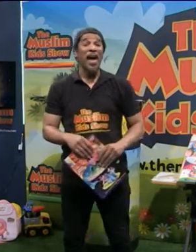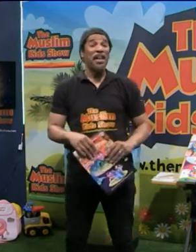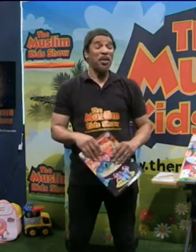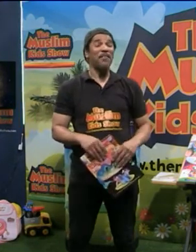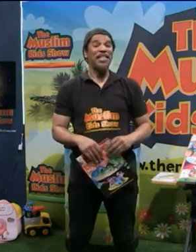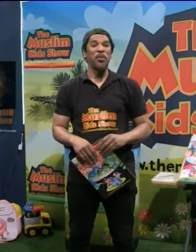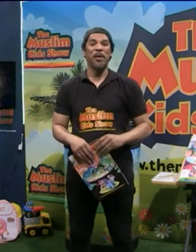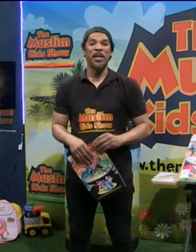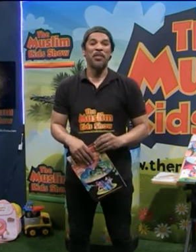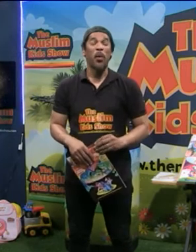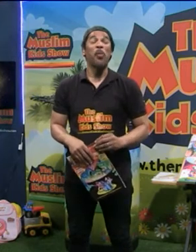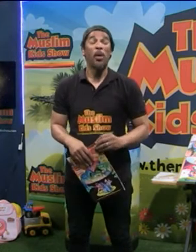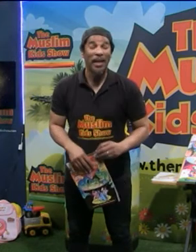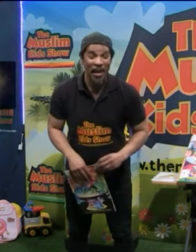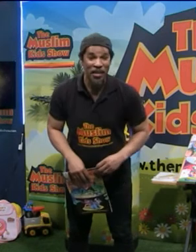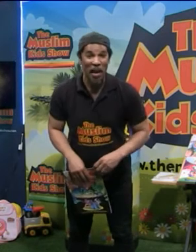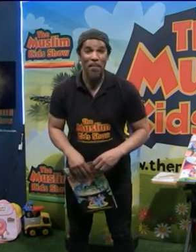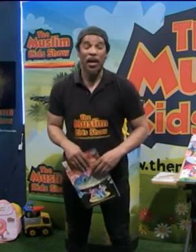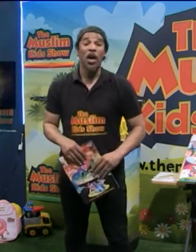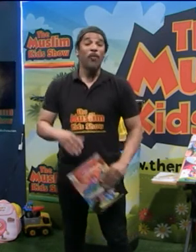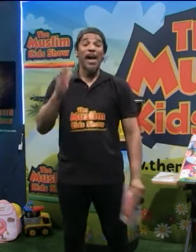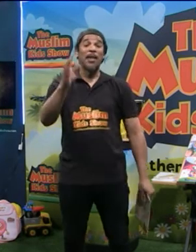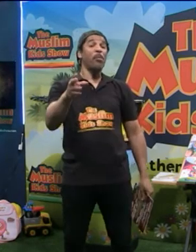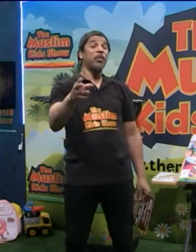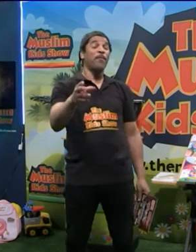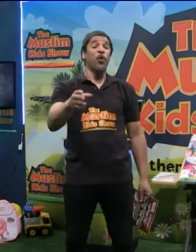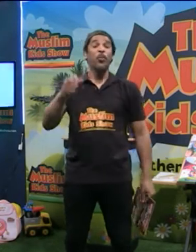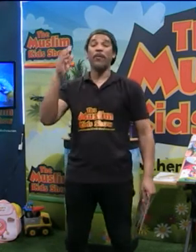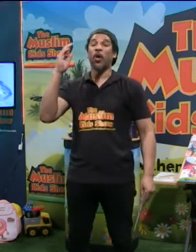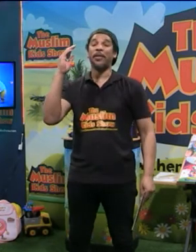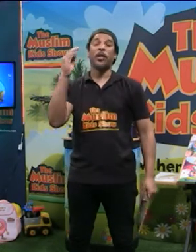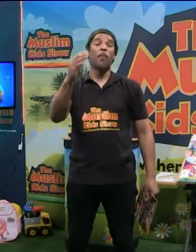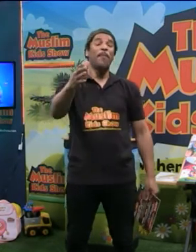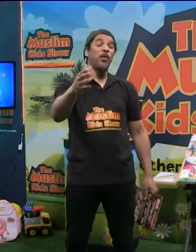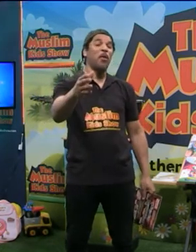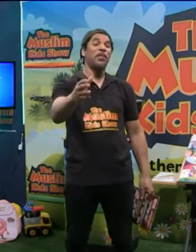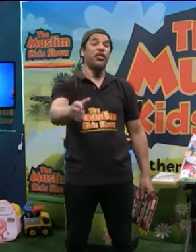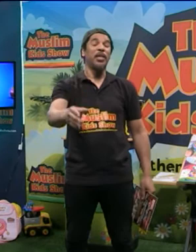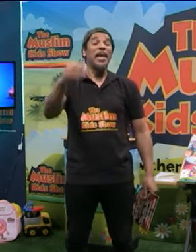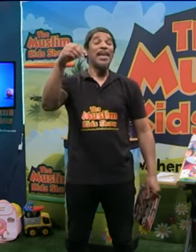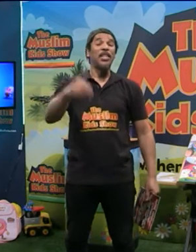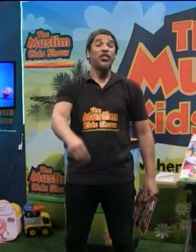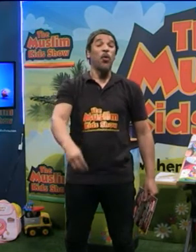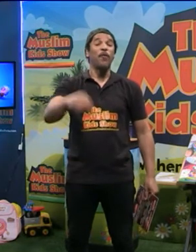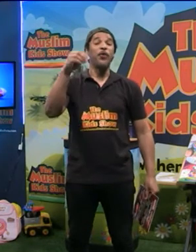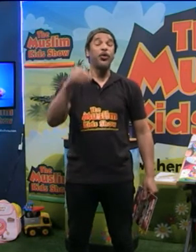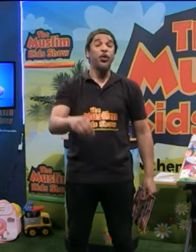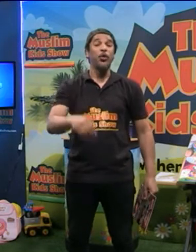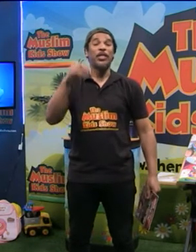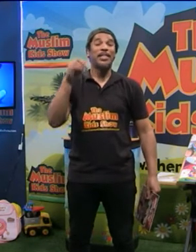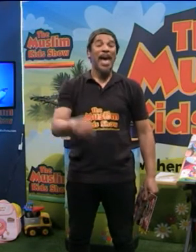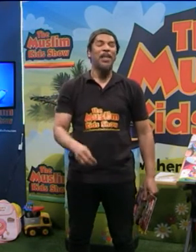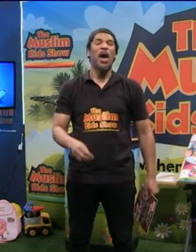safe. And did you have a nice little break there as well? Well, we're glad you came back. Right, as I promised before, we've got the monthly competition in store for